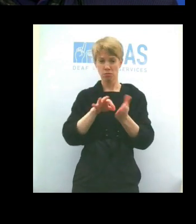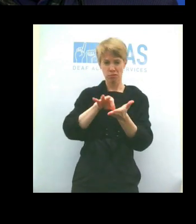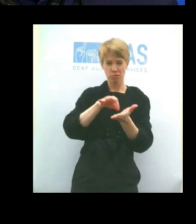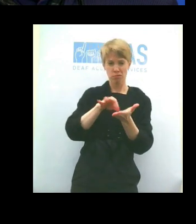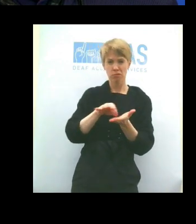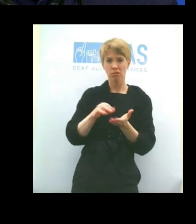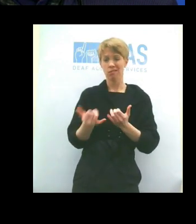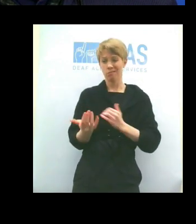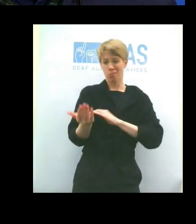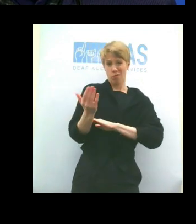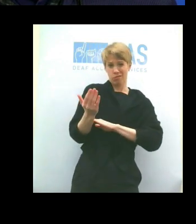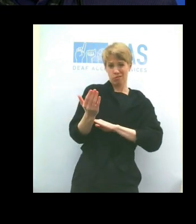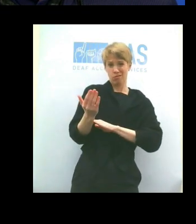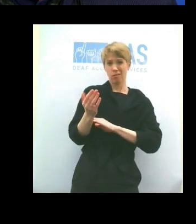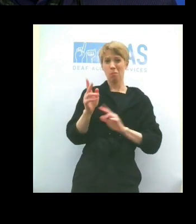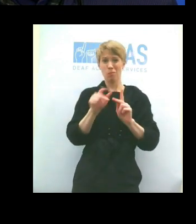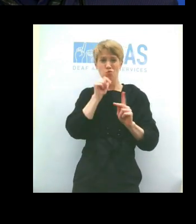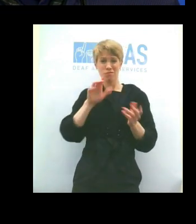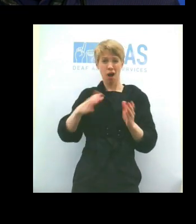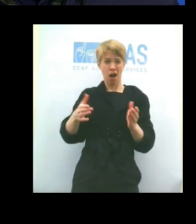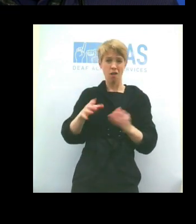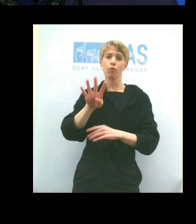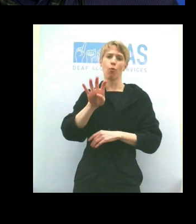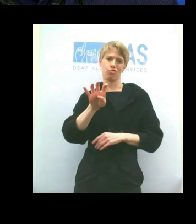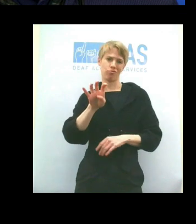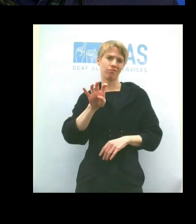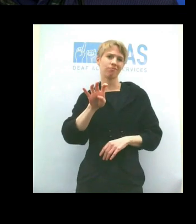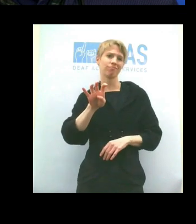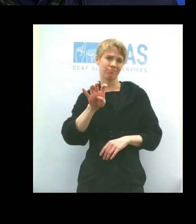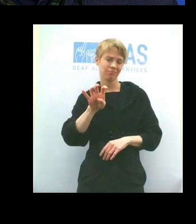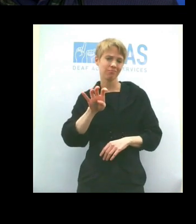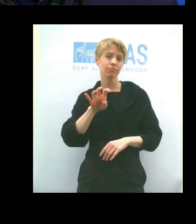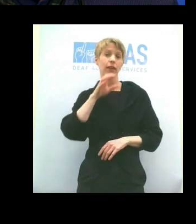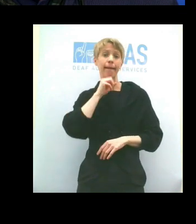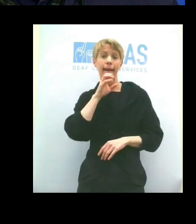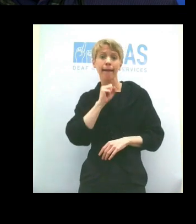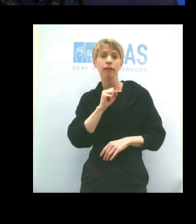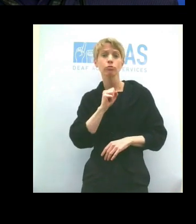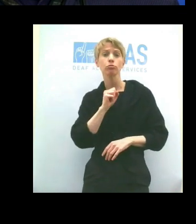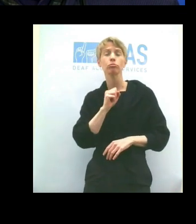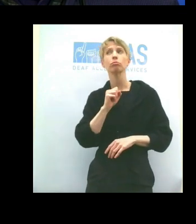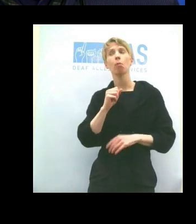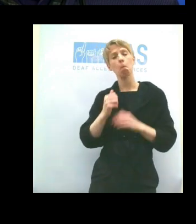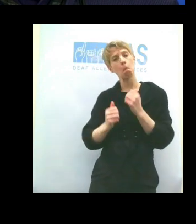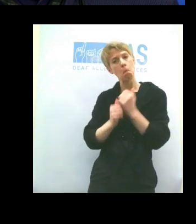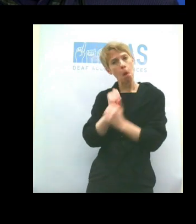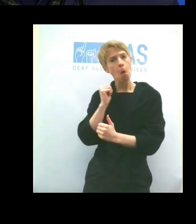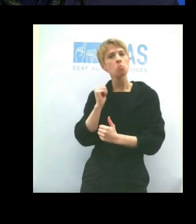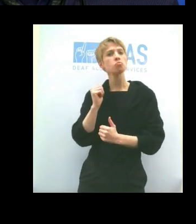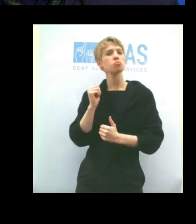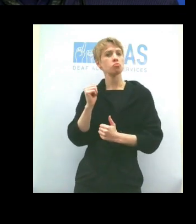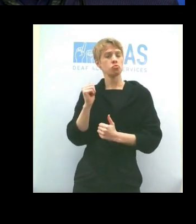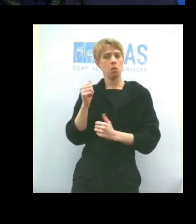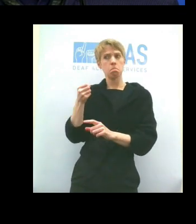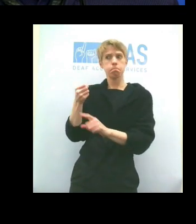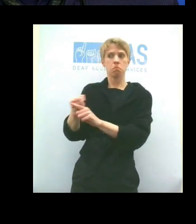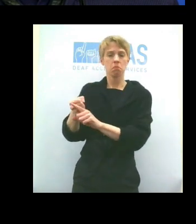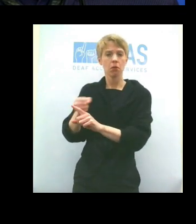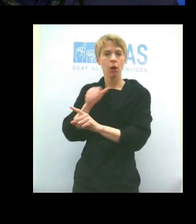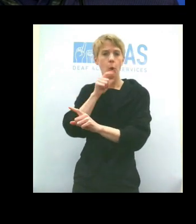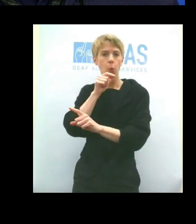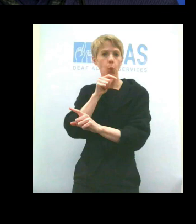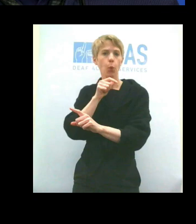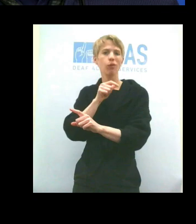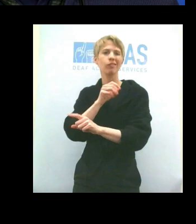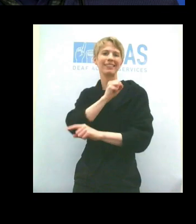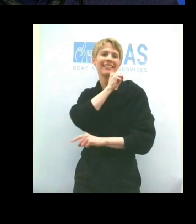there were 400 individuals, I said, who deceased. Once again, the ages, generally, it is affecting our